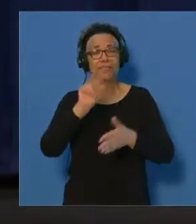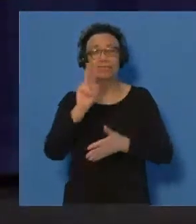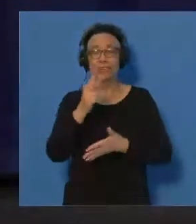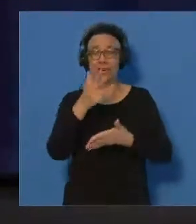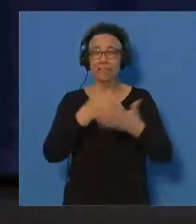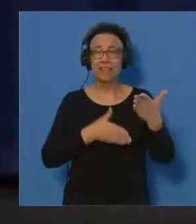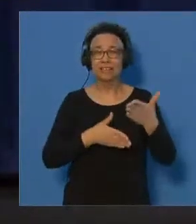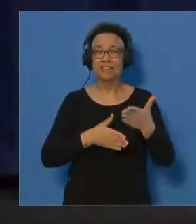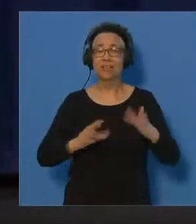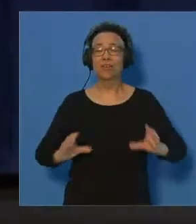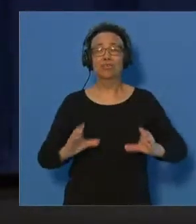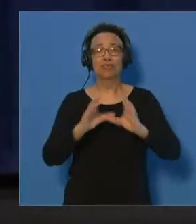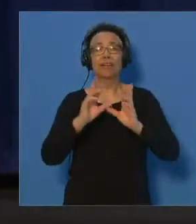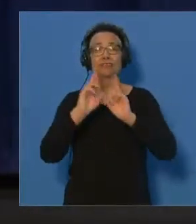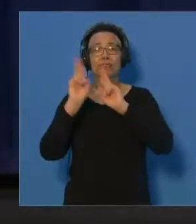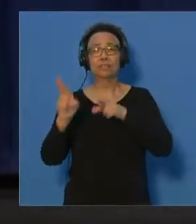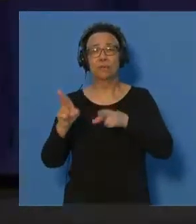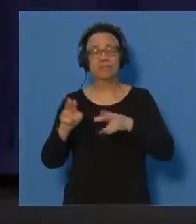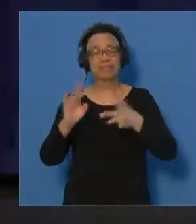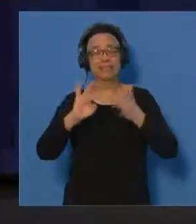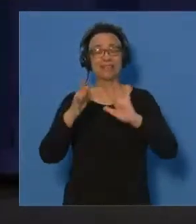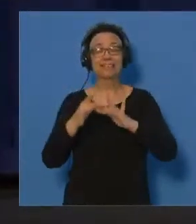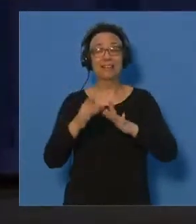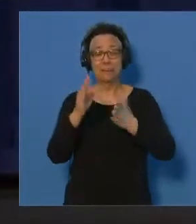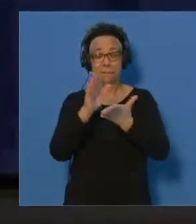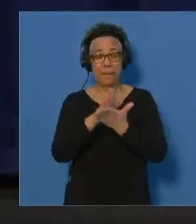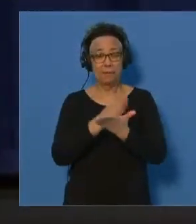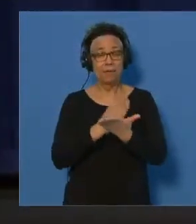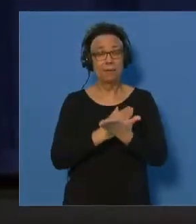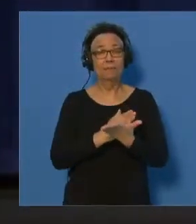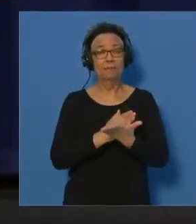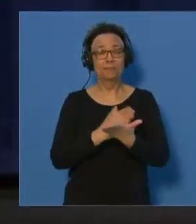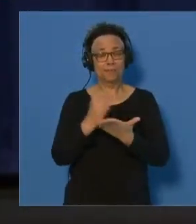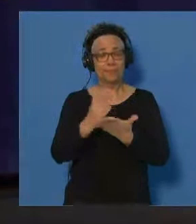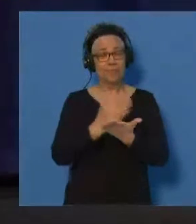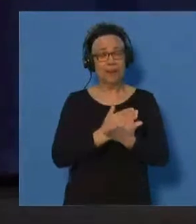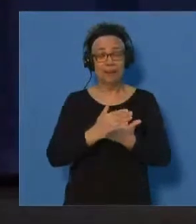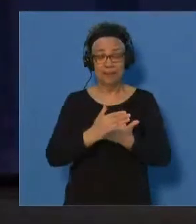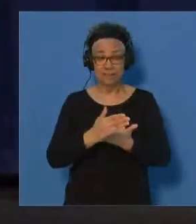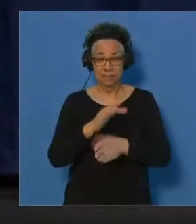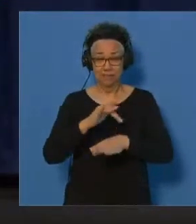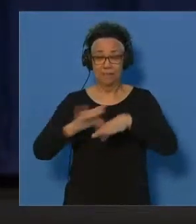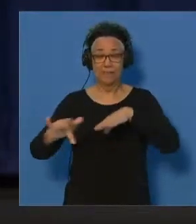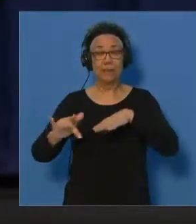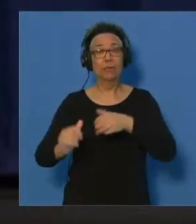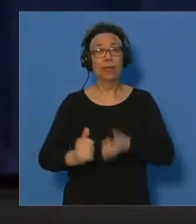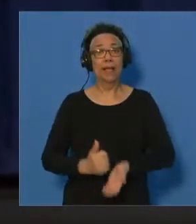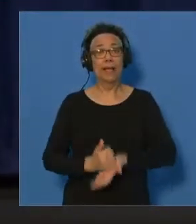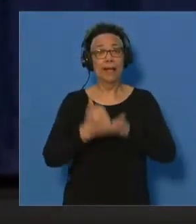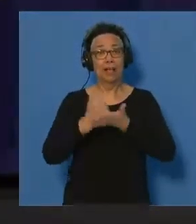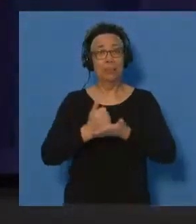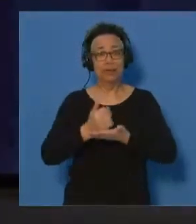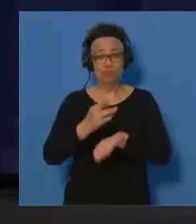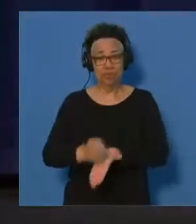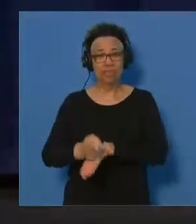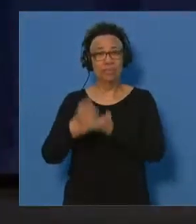Response Essential Services contact sheet, which provides a list of available help and support resources at